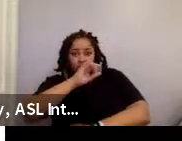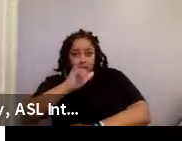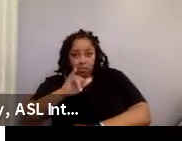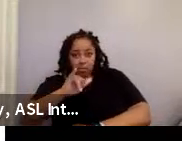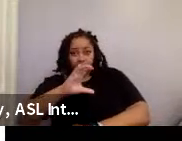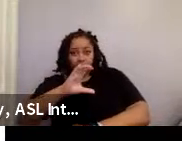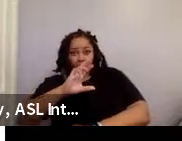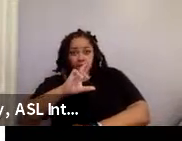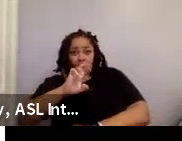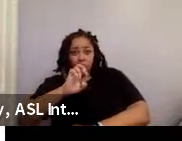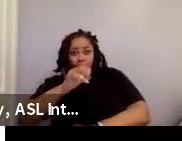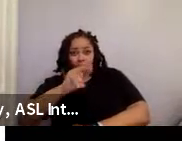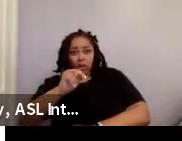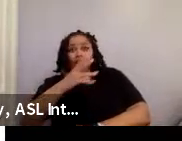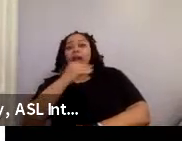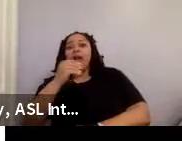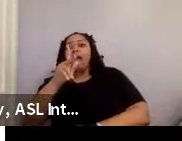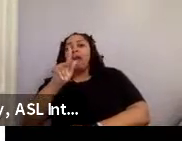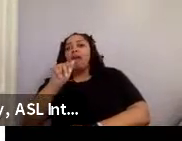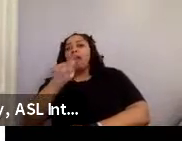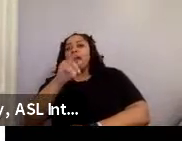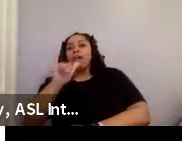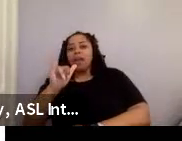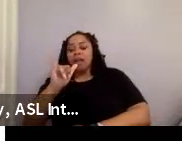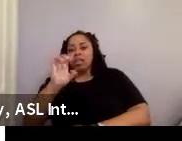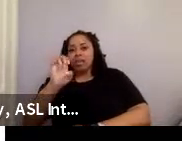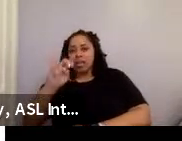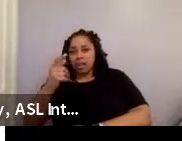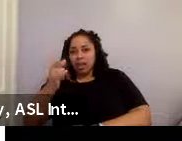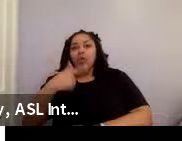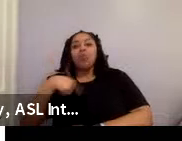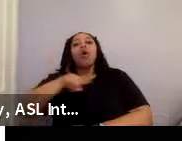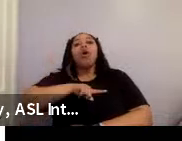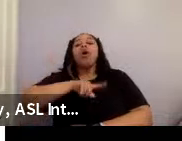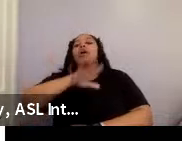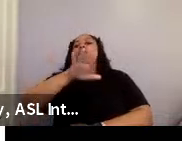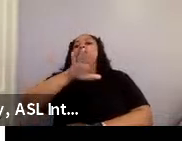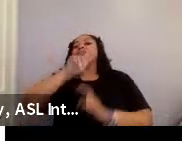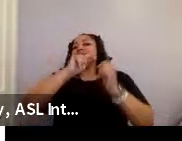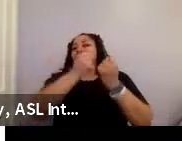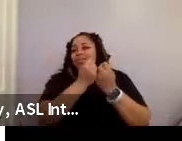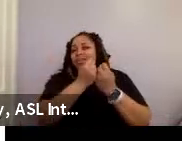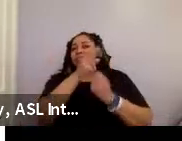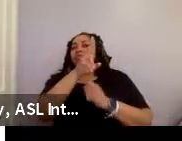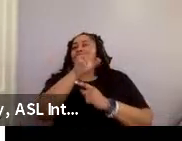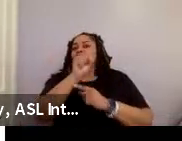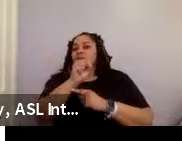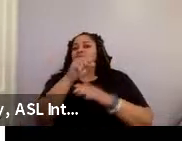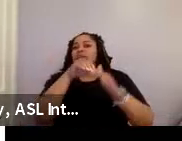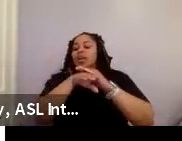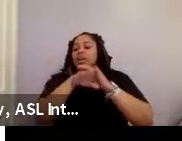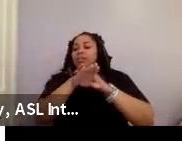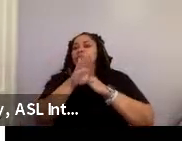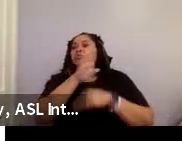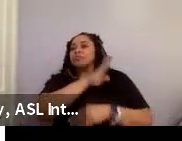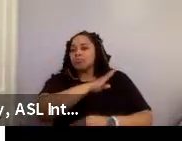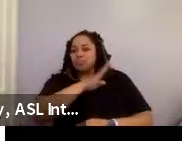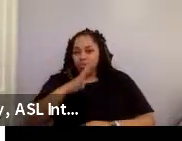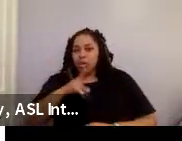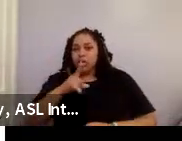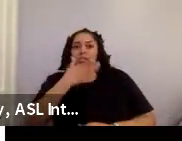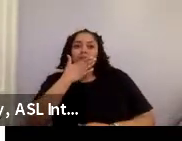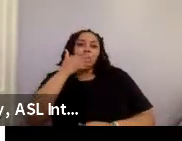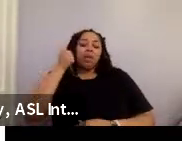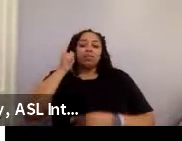We are all colleagues. We are part of the 508 team at the U.S. Access Board. This is part of the Section 508 Best